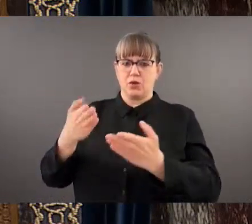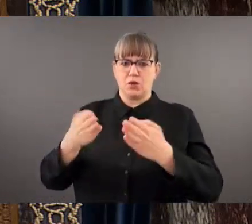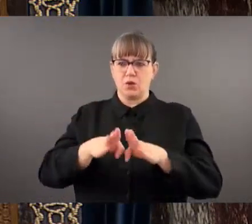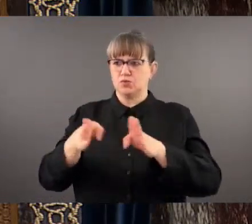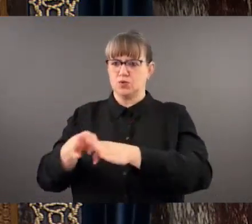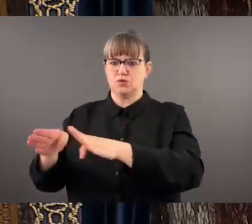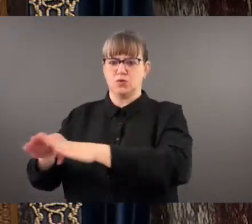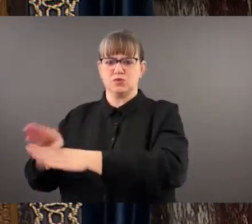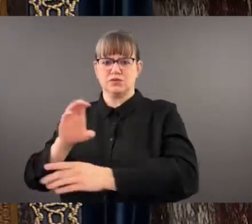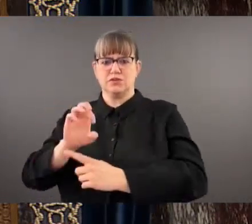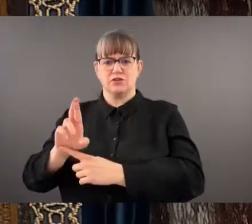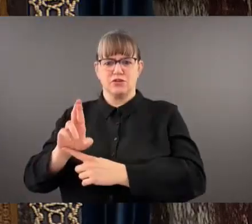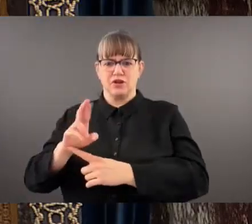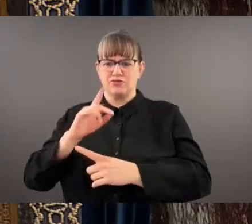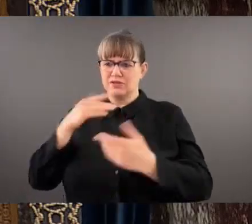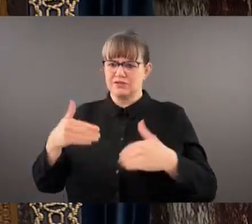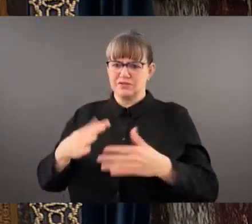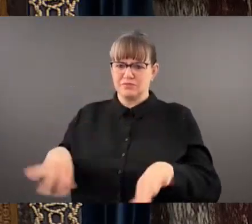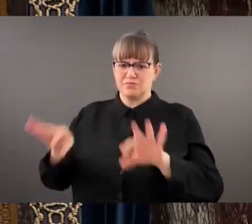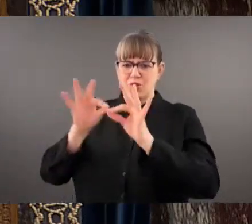over in rural BC?